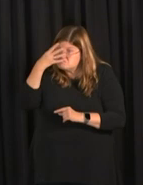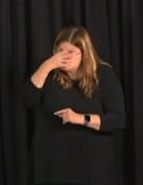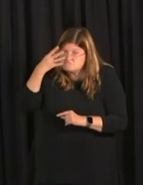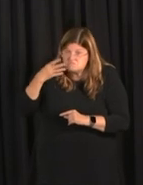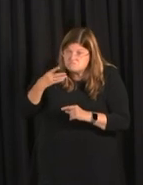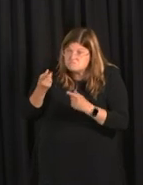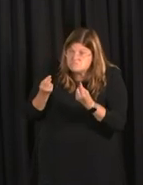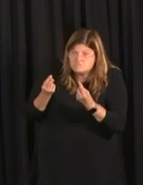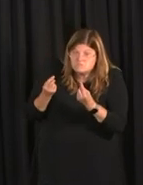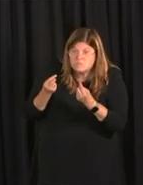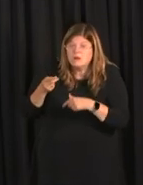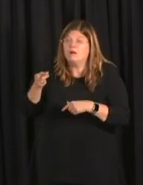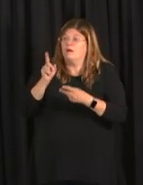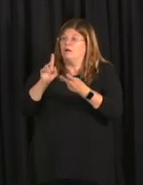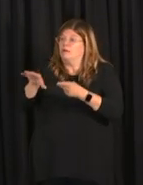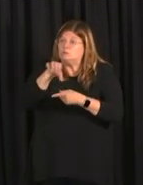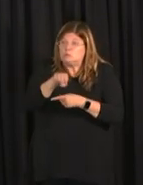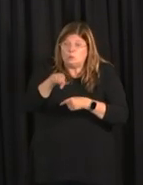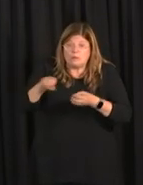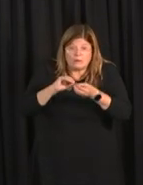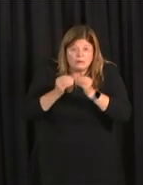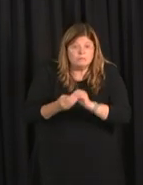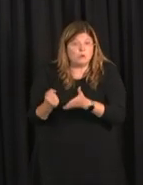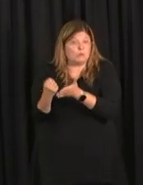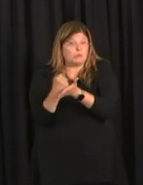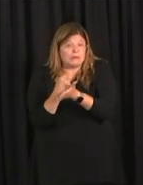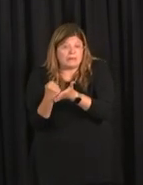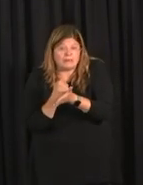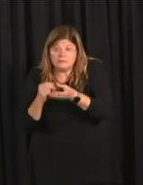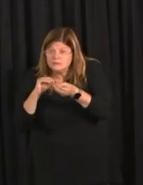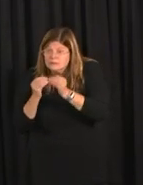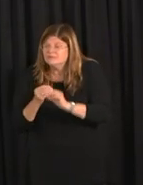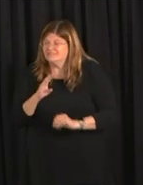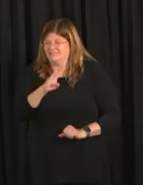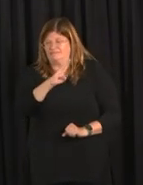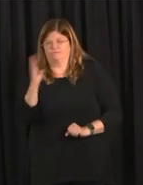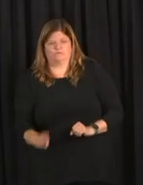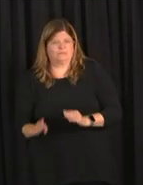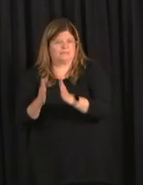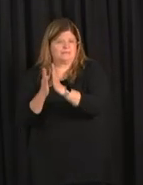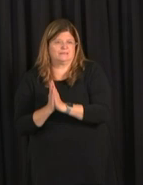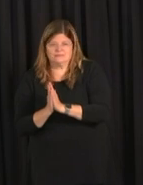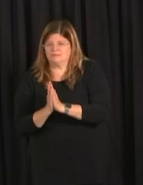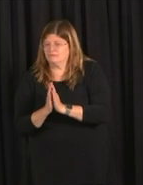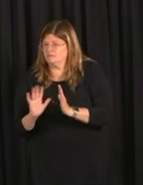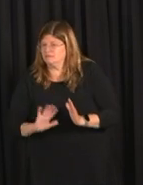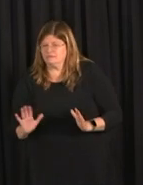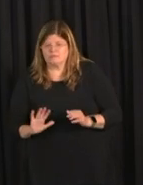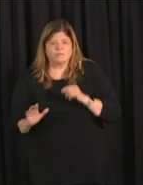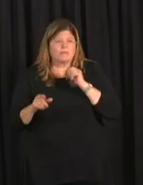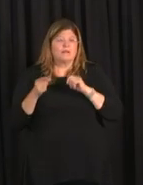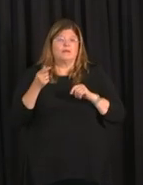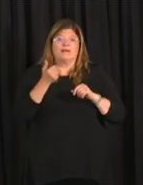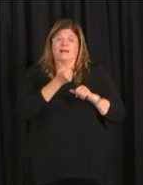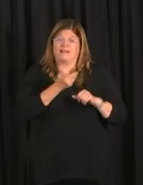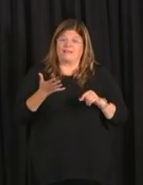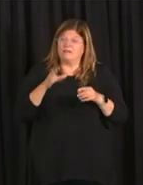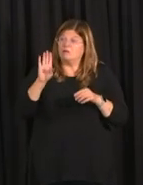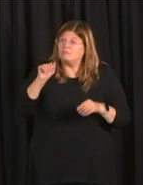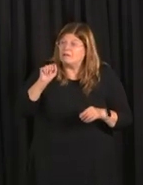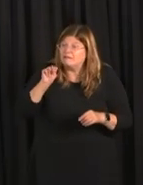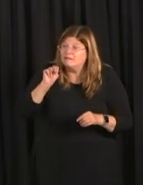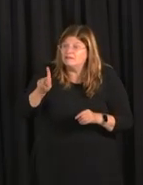status, your social security number, or any other critical information related to bank account details